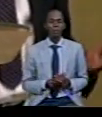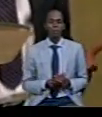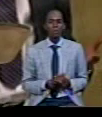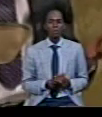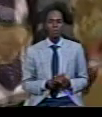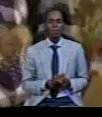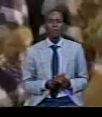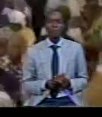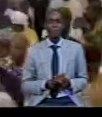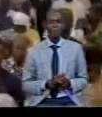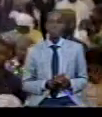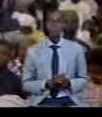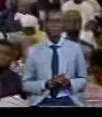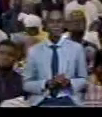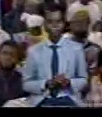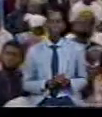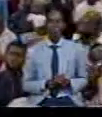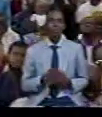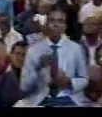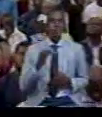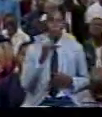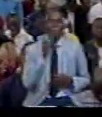There's cleansing power